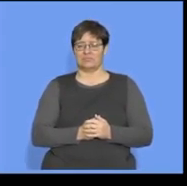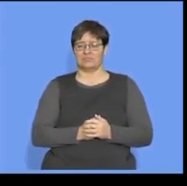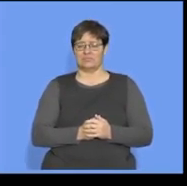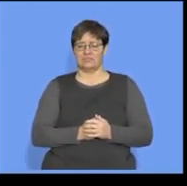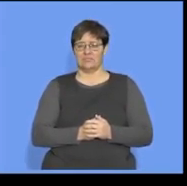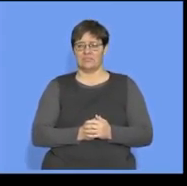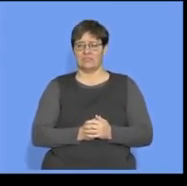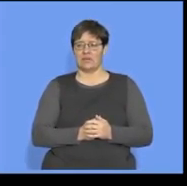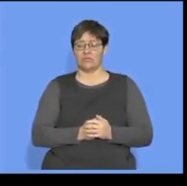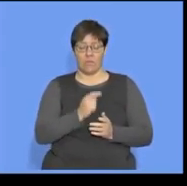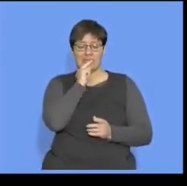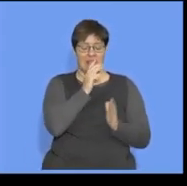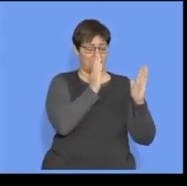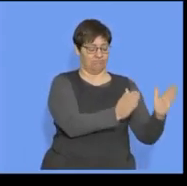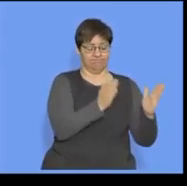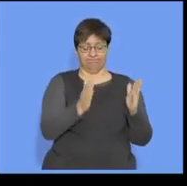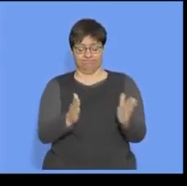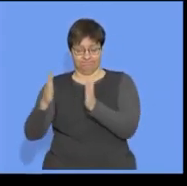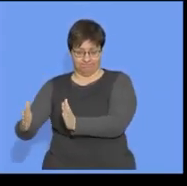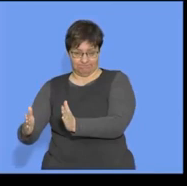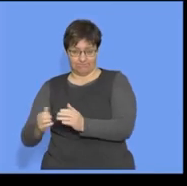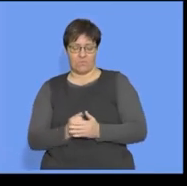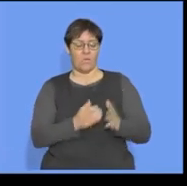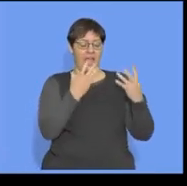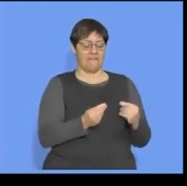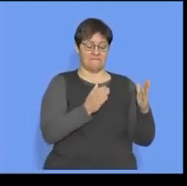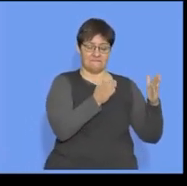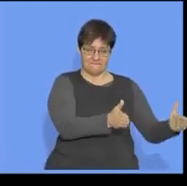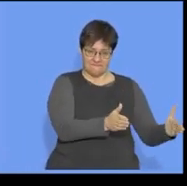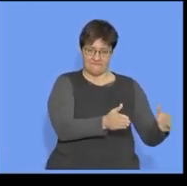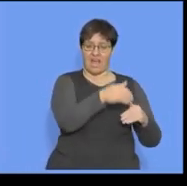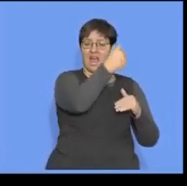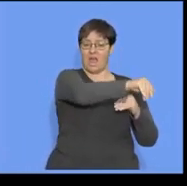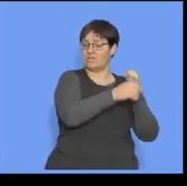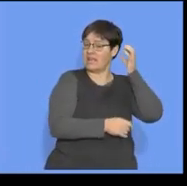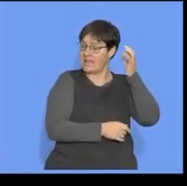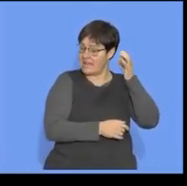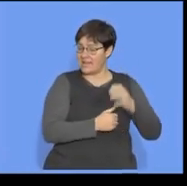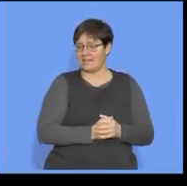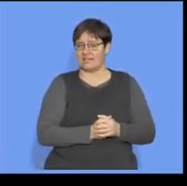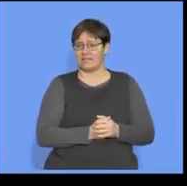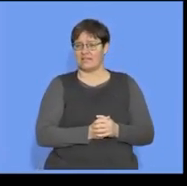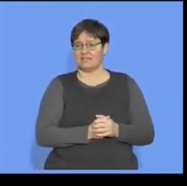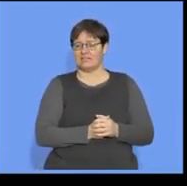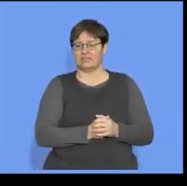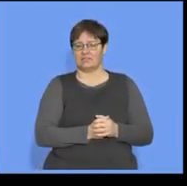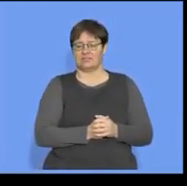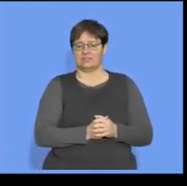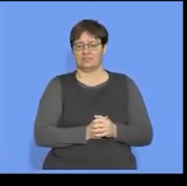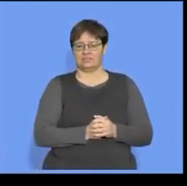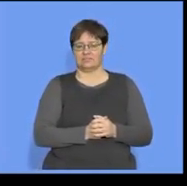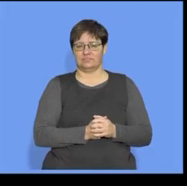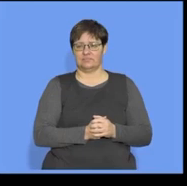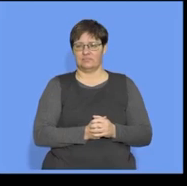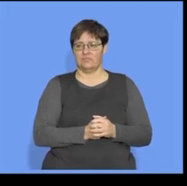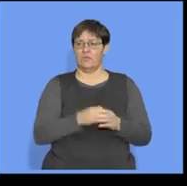So, like I said, it is divided into three. We've got the outer ear. This is the outer ear